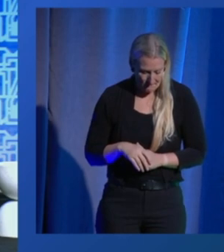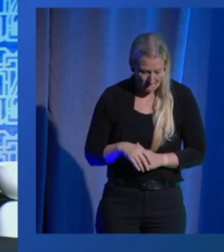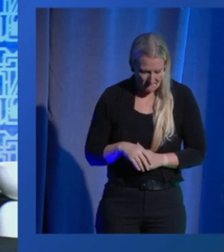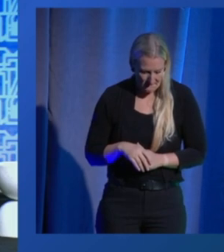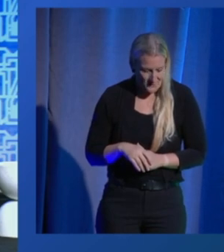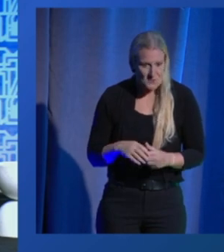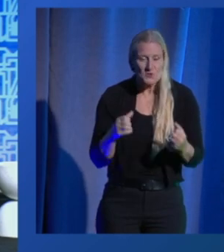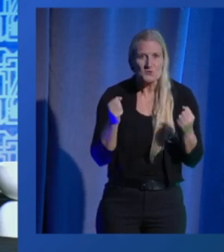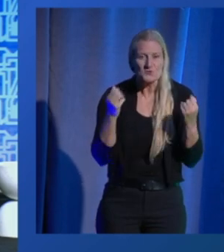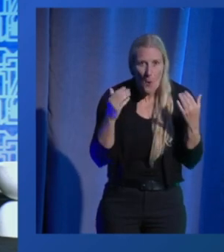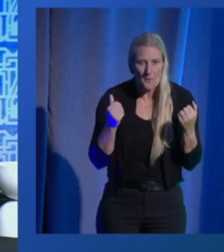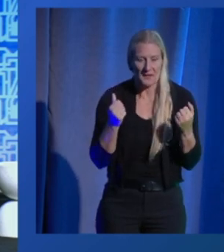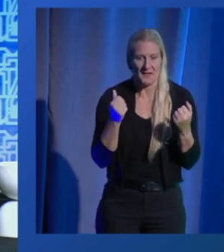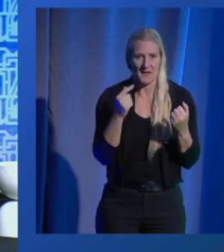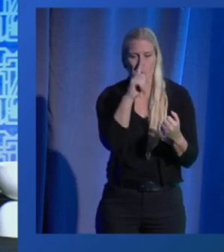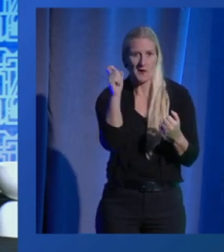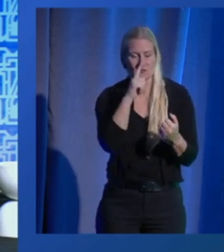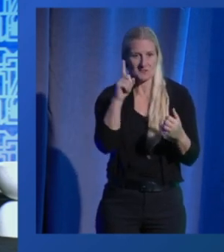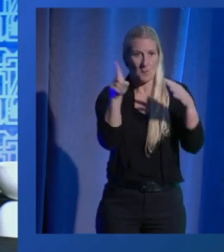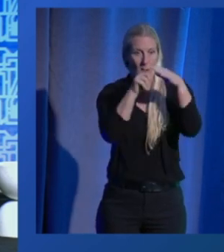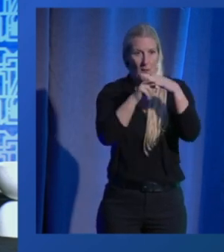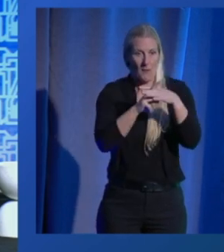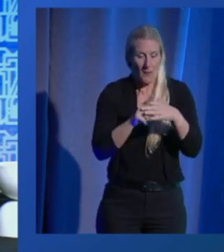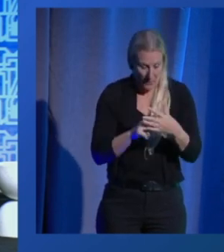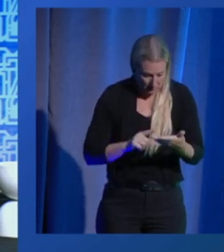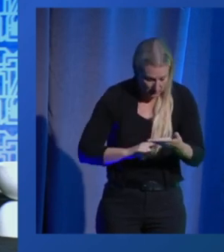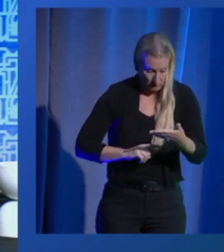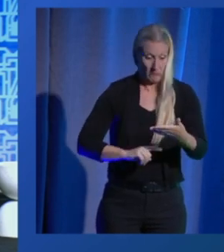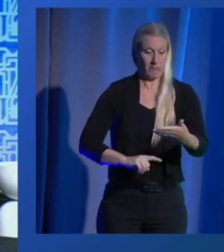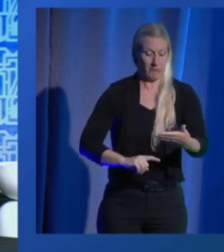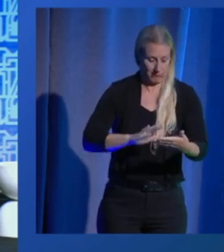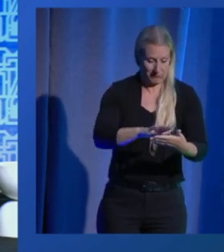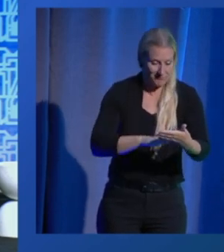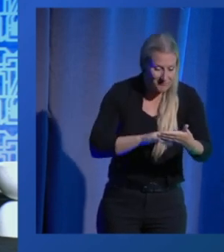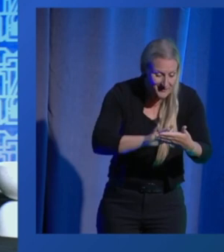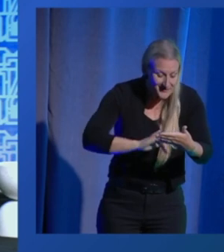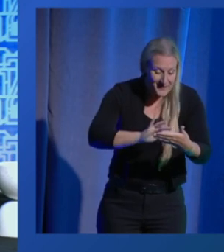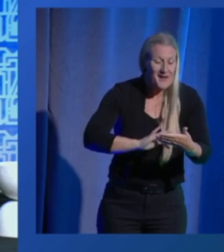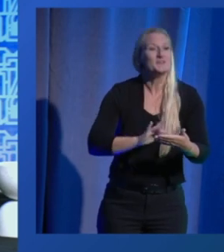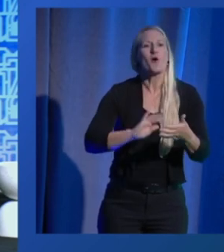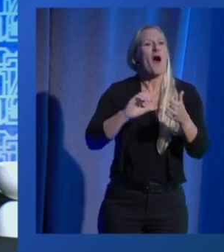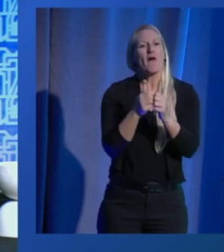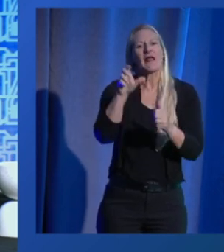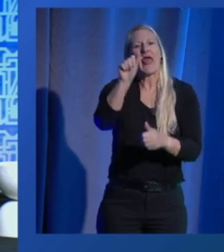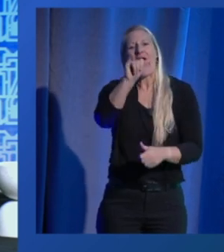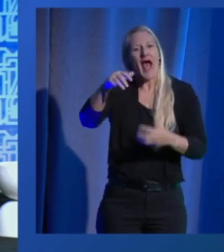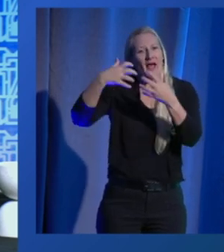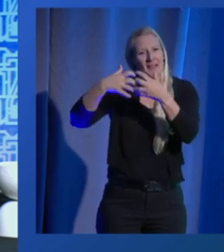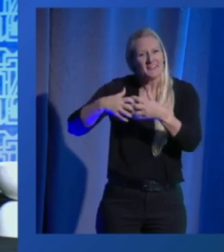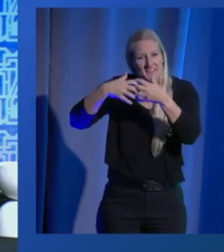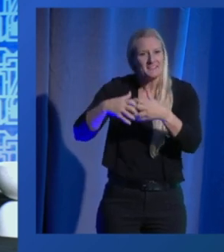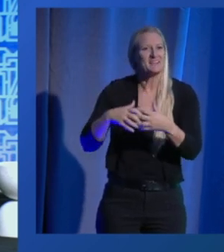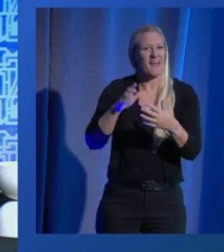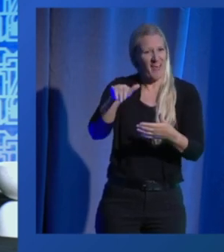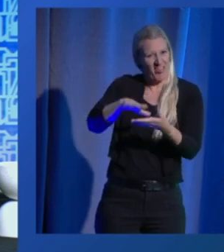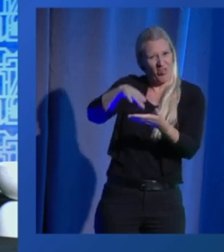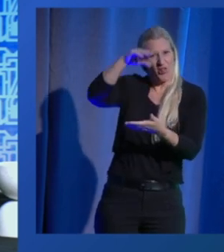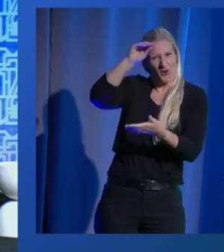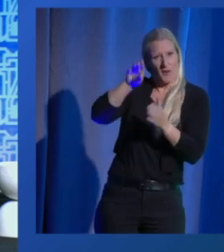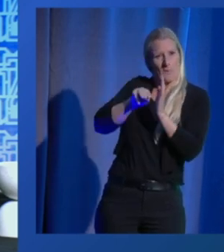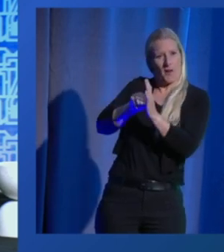many questions coming in now it's uh flooding my screen how can AI engines and machine learning models assist Warf